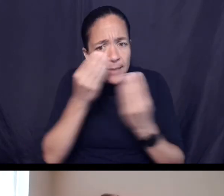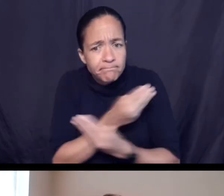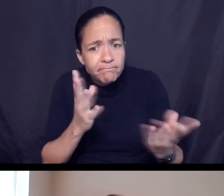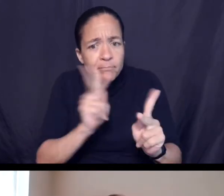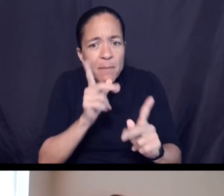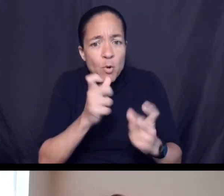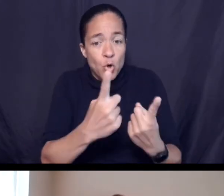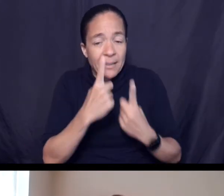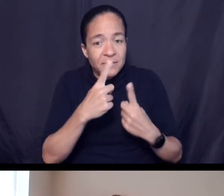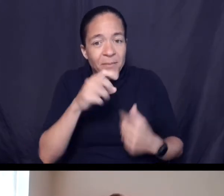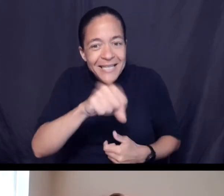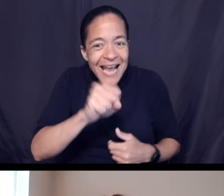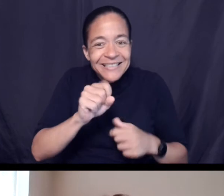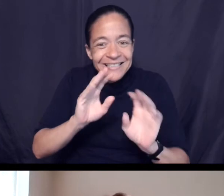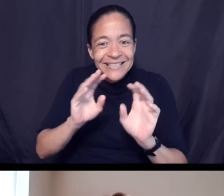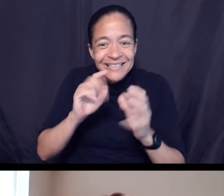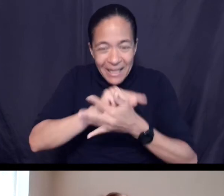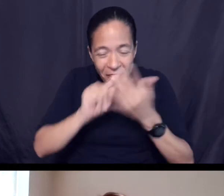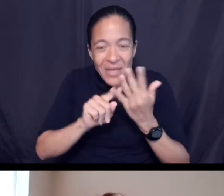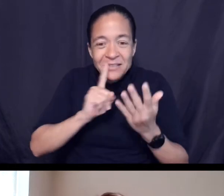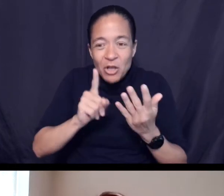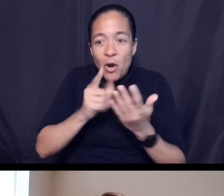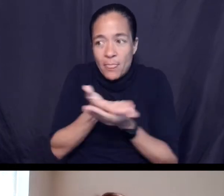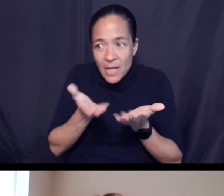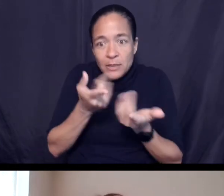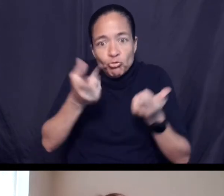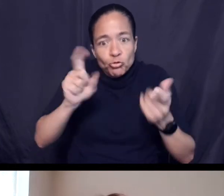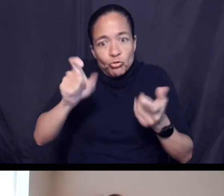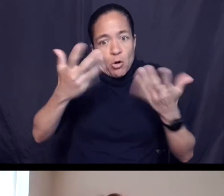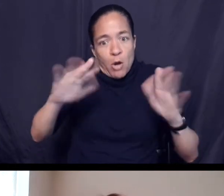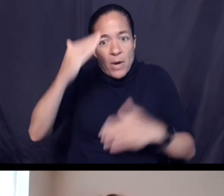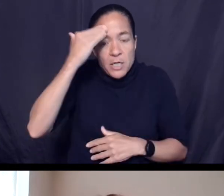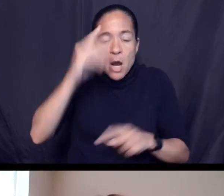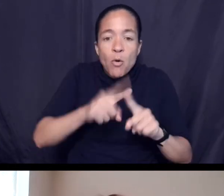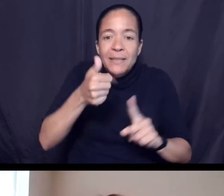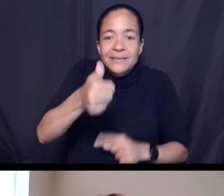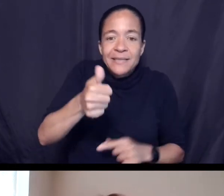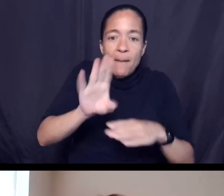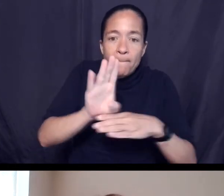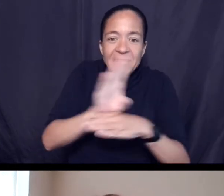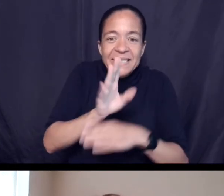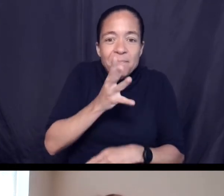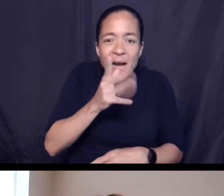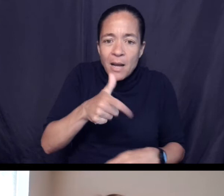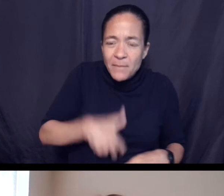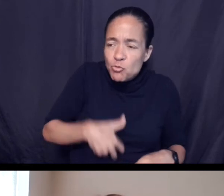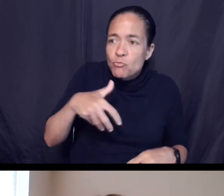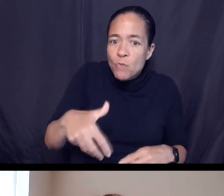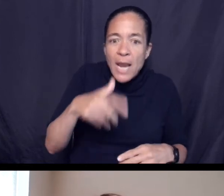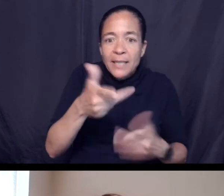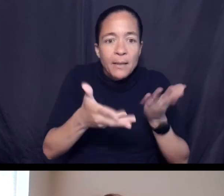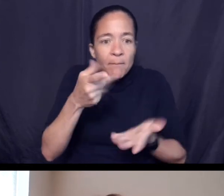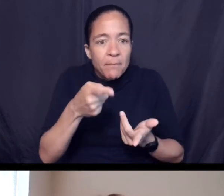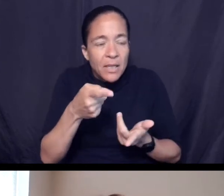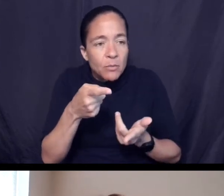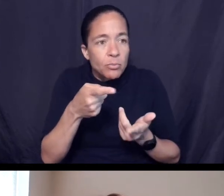And my response to that is usually, well, of course, these are things that people should know. But when you're a busy mom and you're pregnant and maybe you've got a toddler at